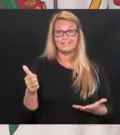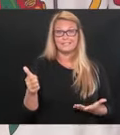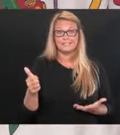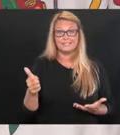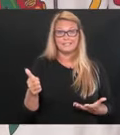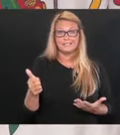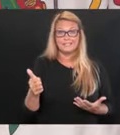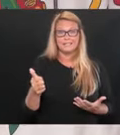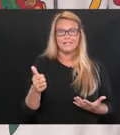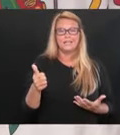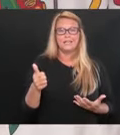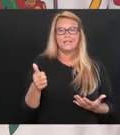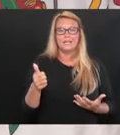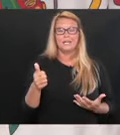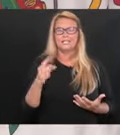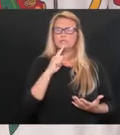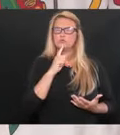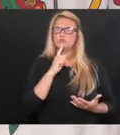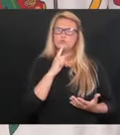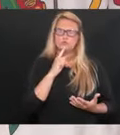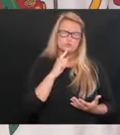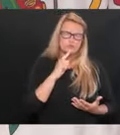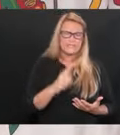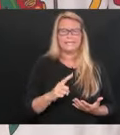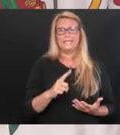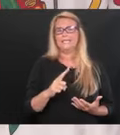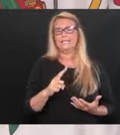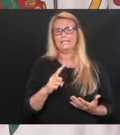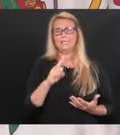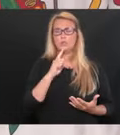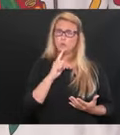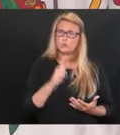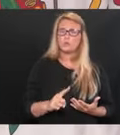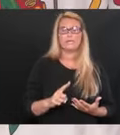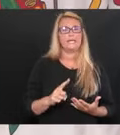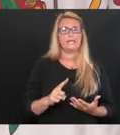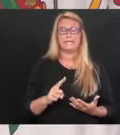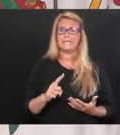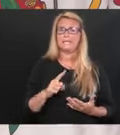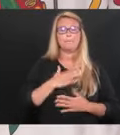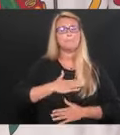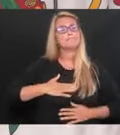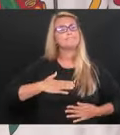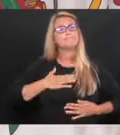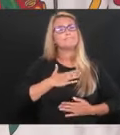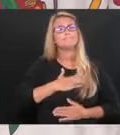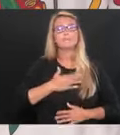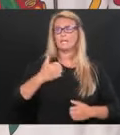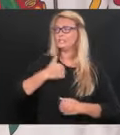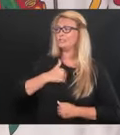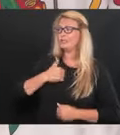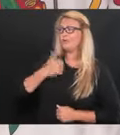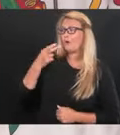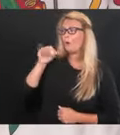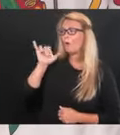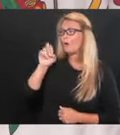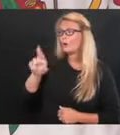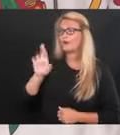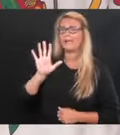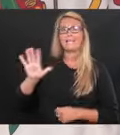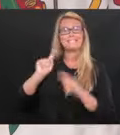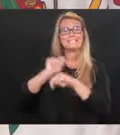It's such a salute to just how good these people are, just how good the general is, the interagency task